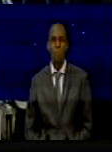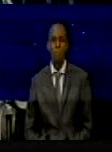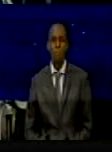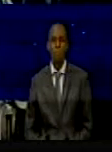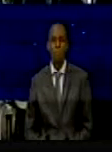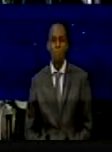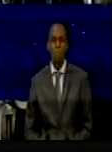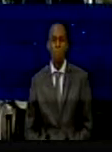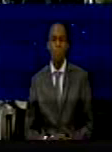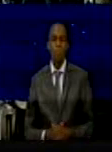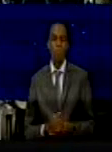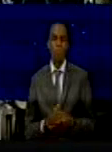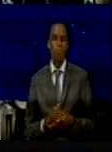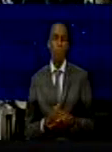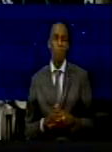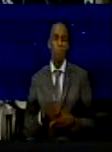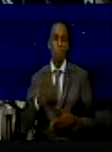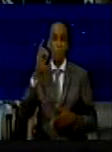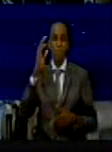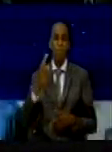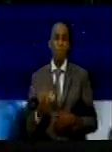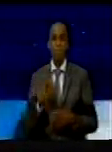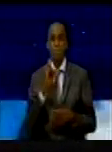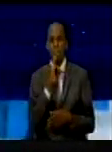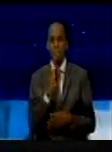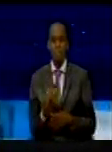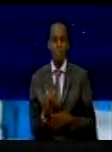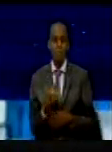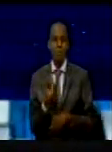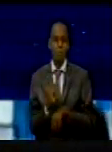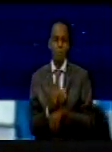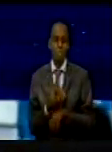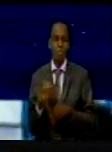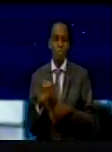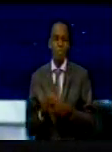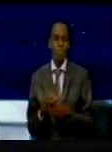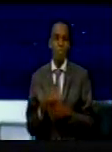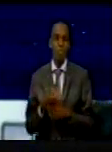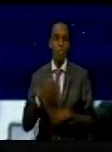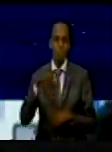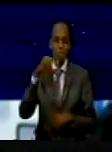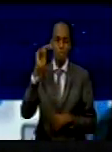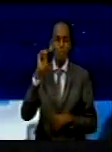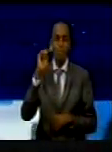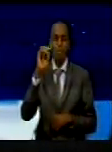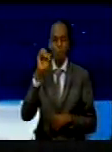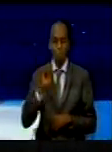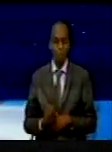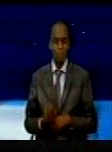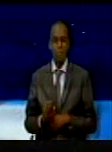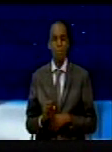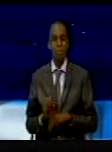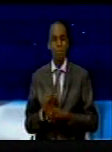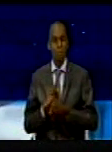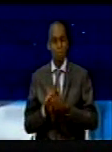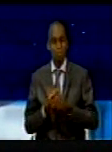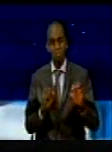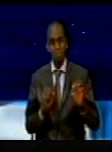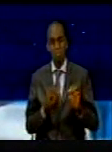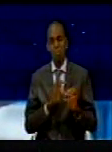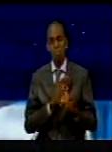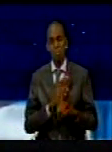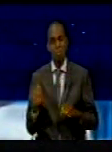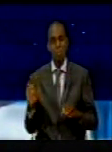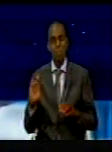God is working in the south, in the north, in the east, in the west. Our God is a God of miracles. And he will keep on